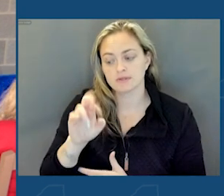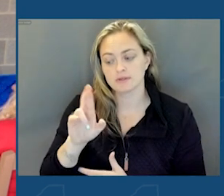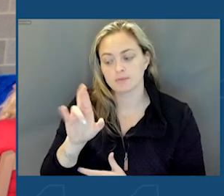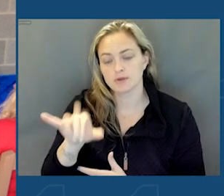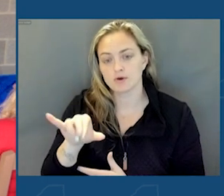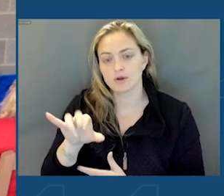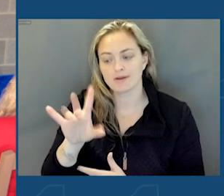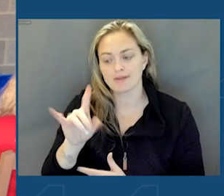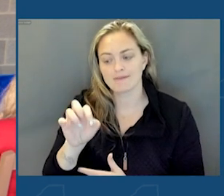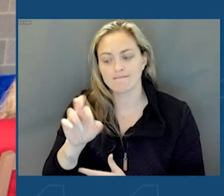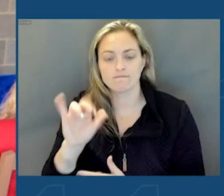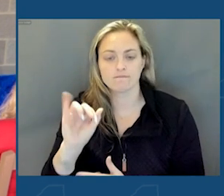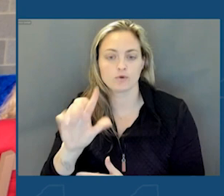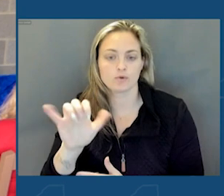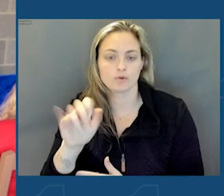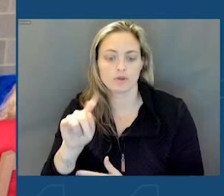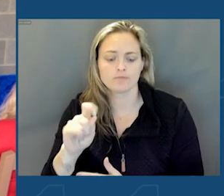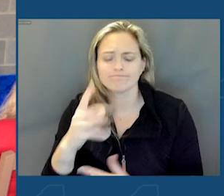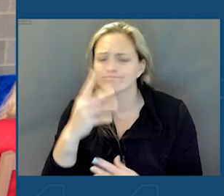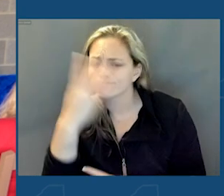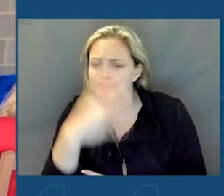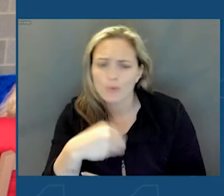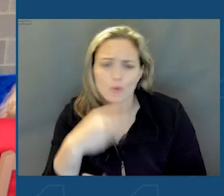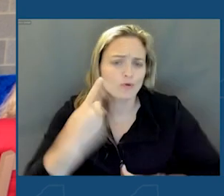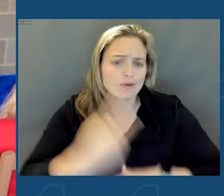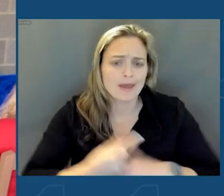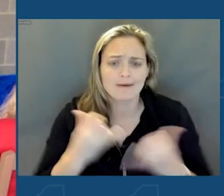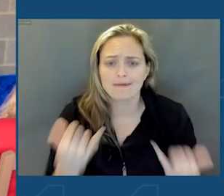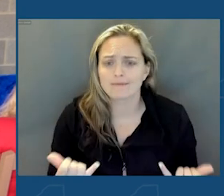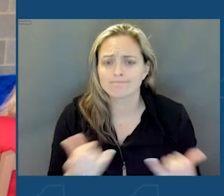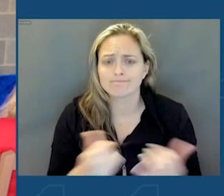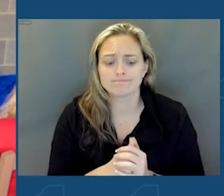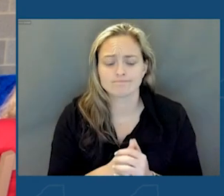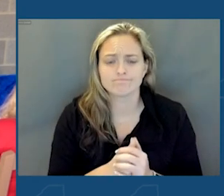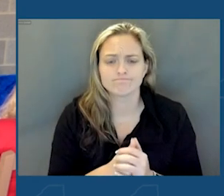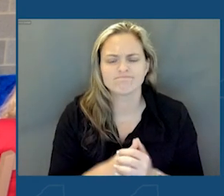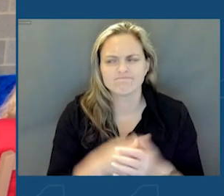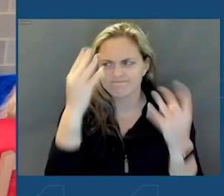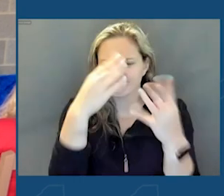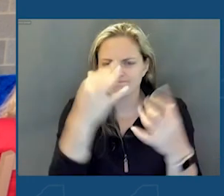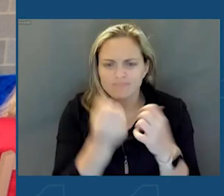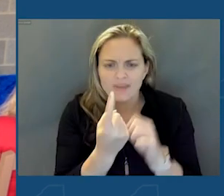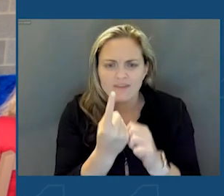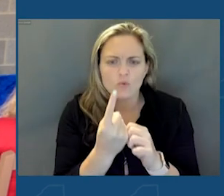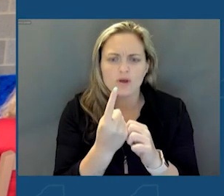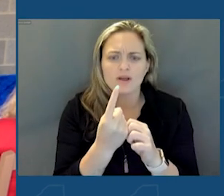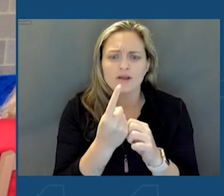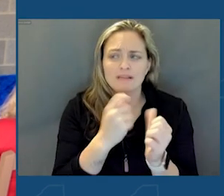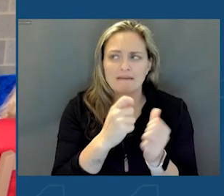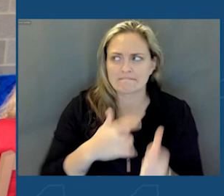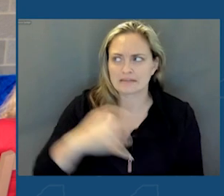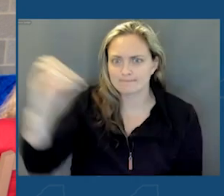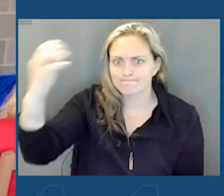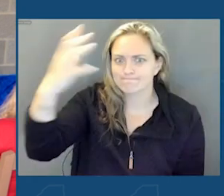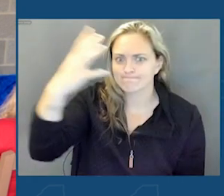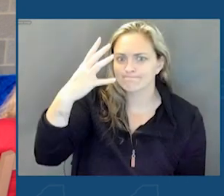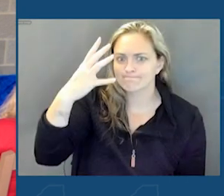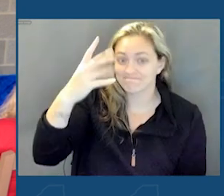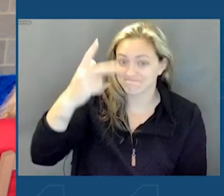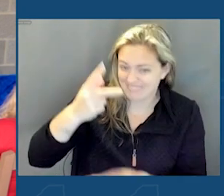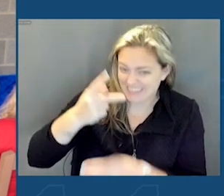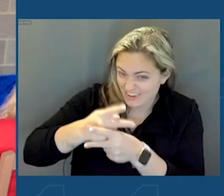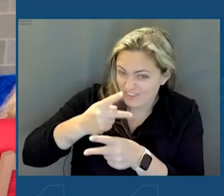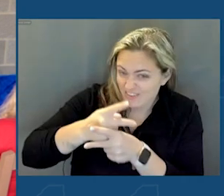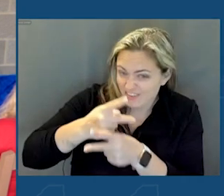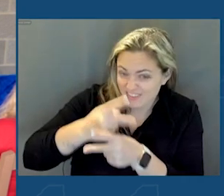We've been blessed with a beautiful day today. I would like to tell everyone that's in the sun to be careful,